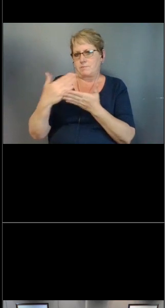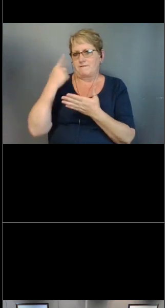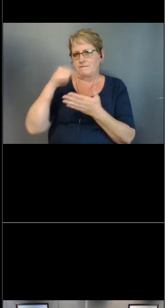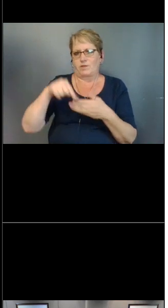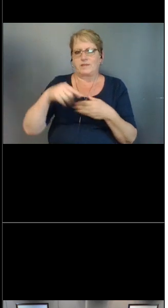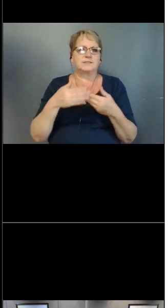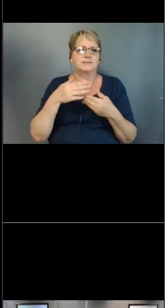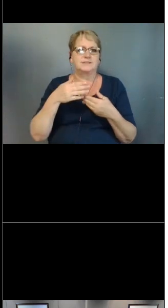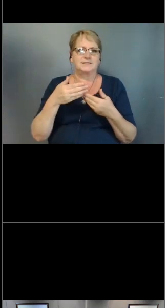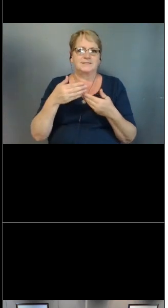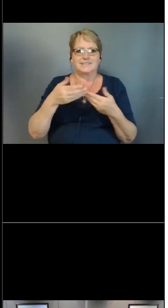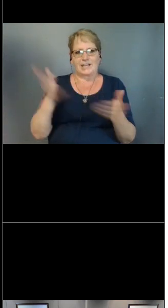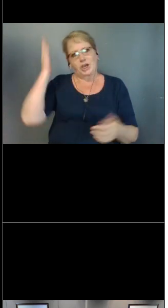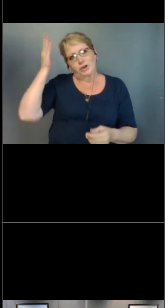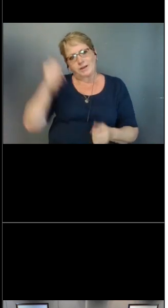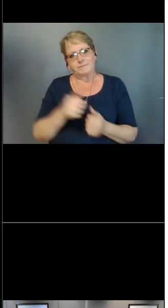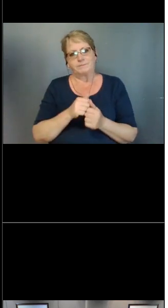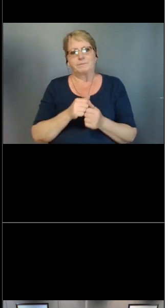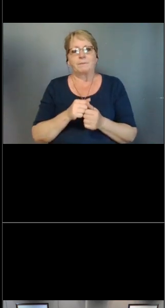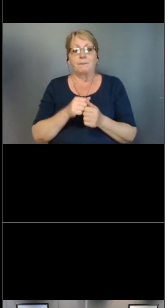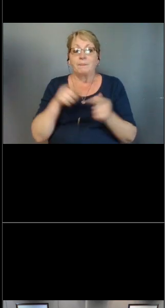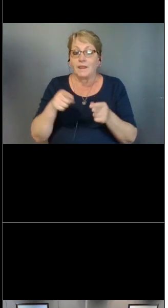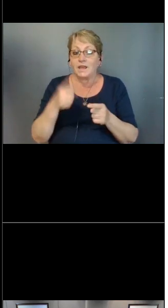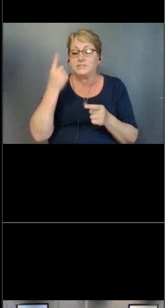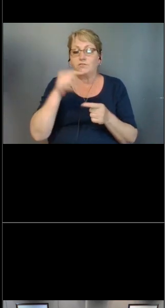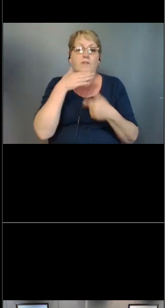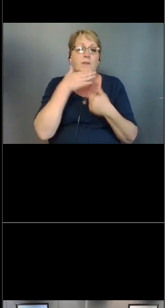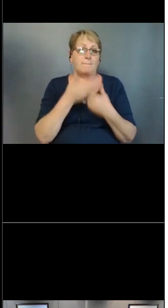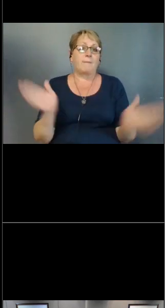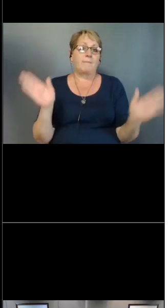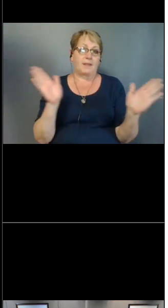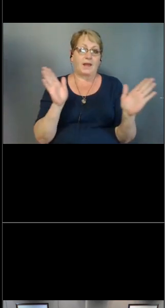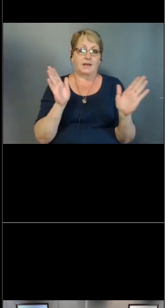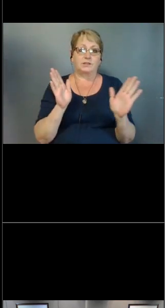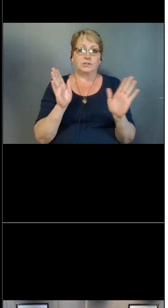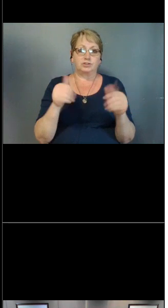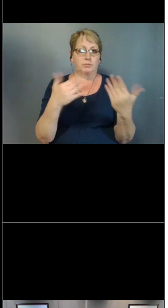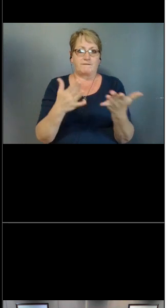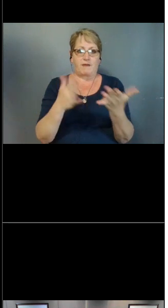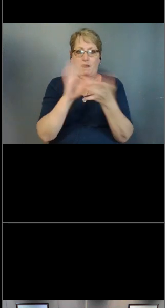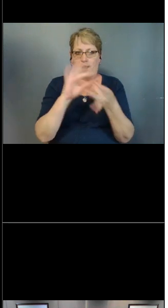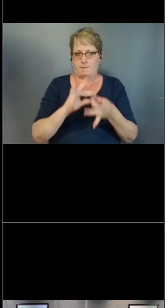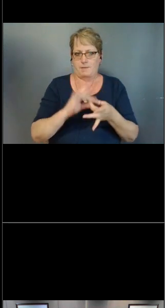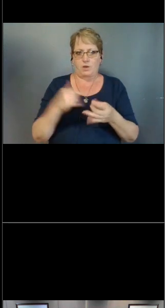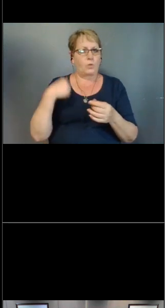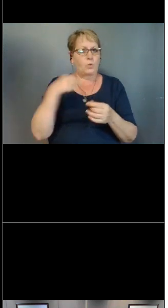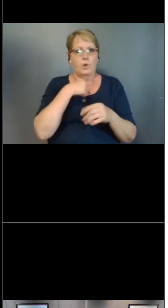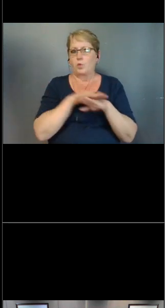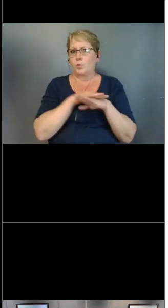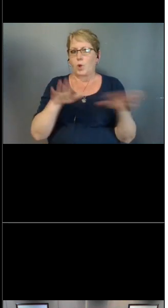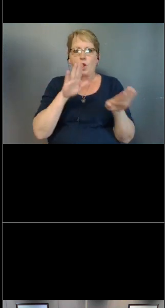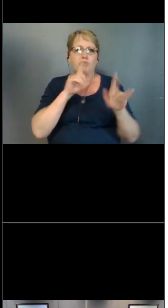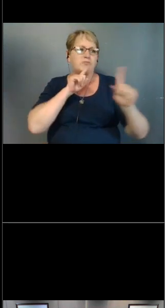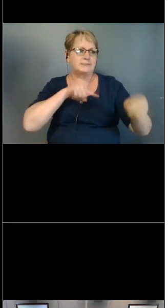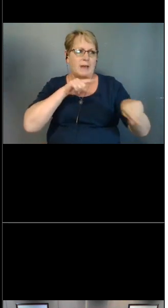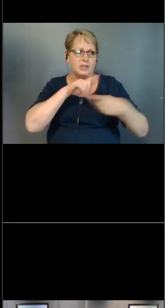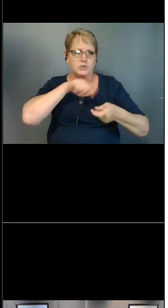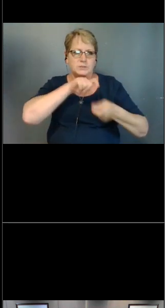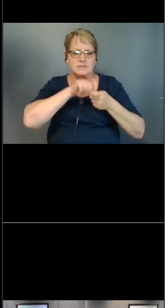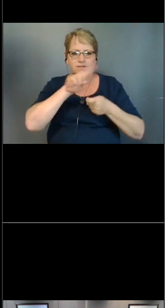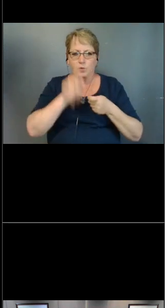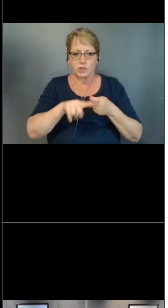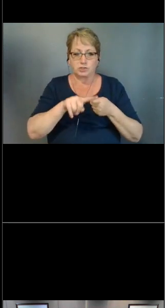A reminder, this virtual hearing is for the public to provide input. We will not respond to specific questions. All comments will become